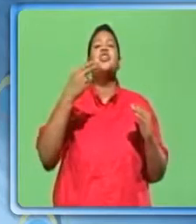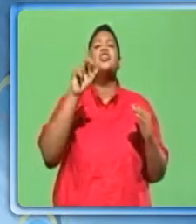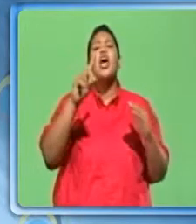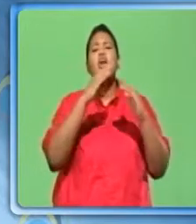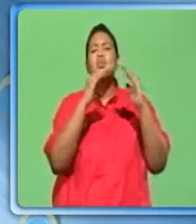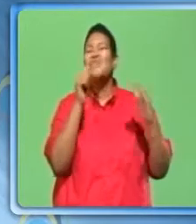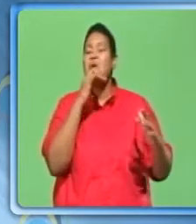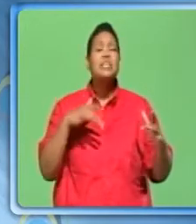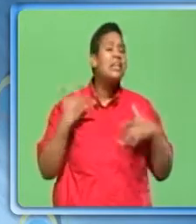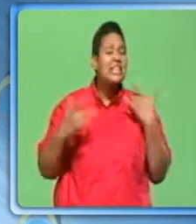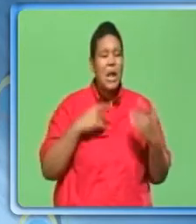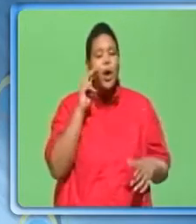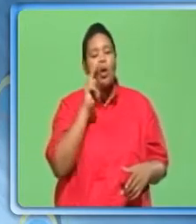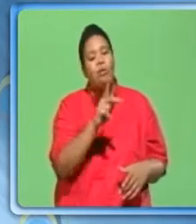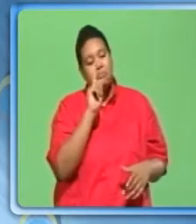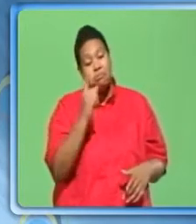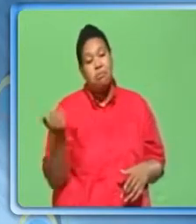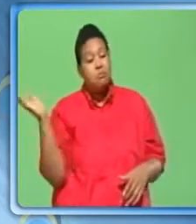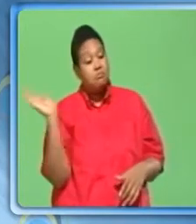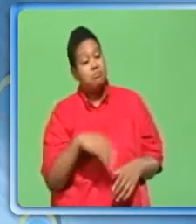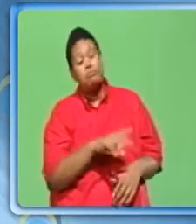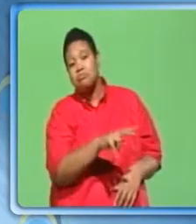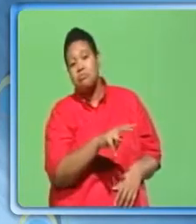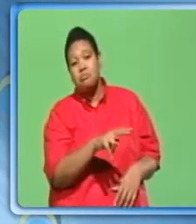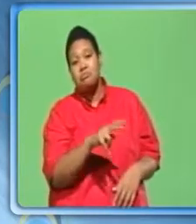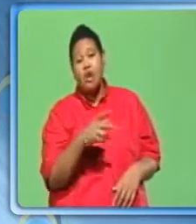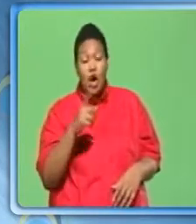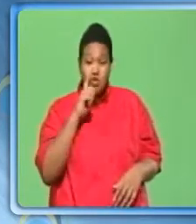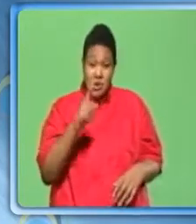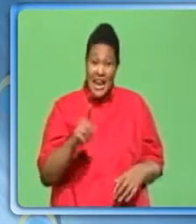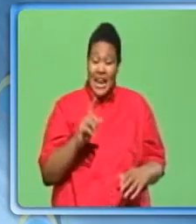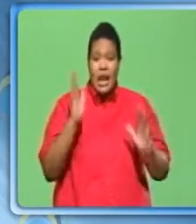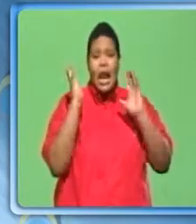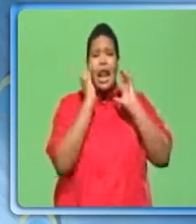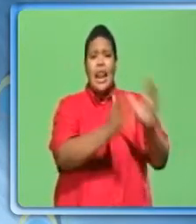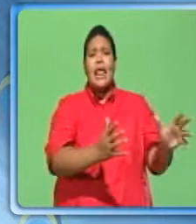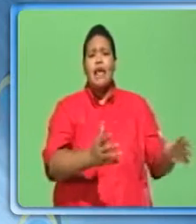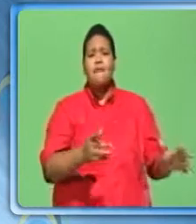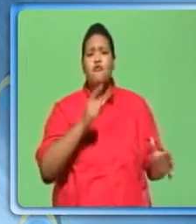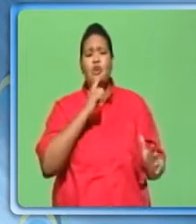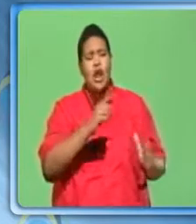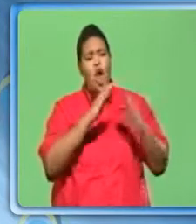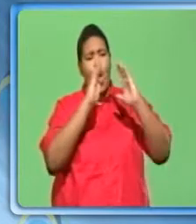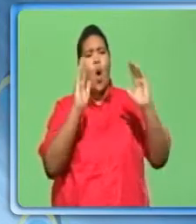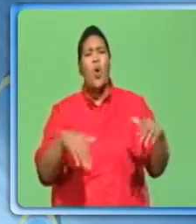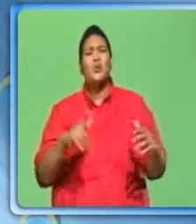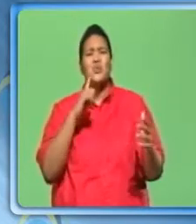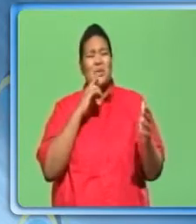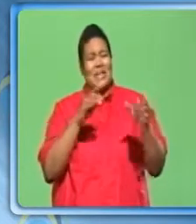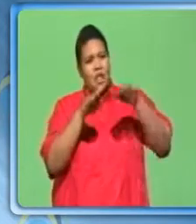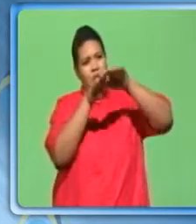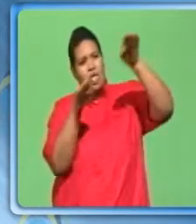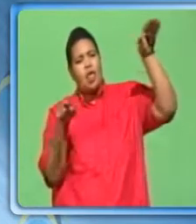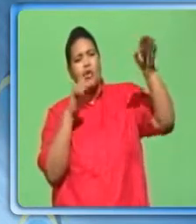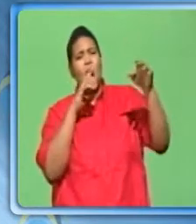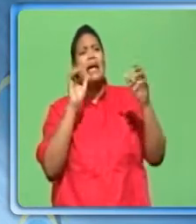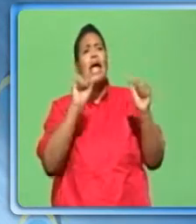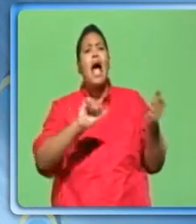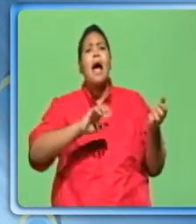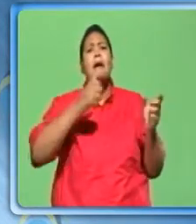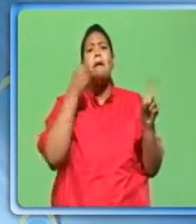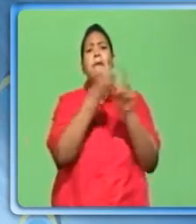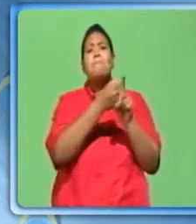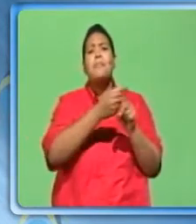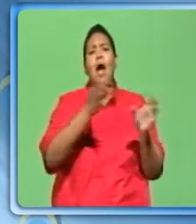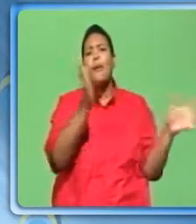very exciting to look at. It also tends to leave the high side of the house vulnerable to external forces such